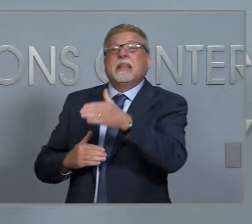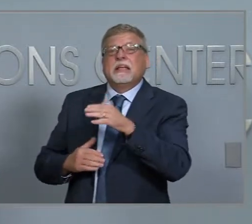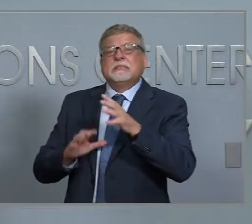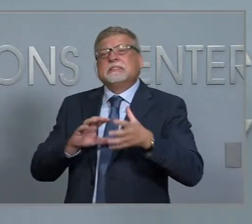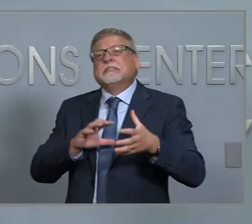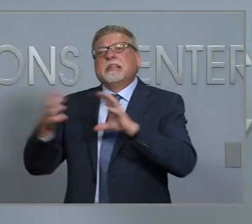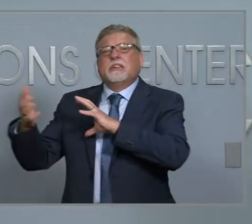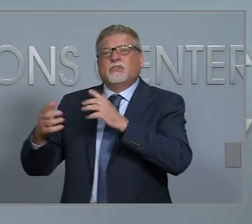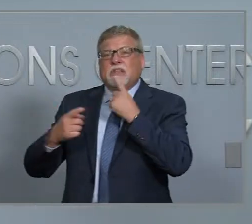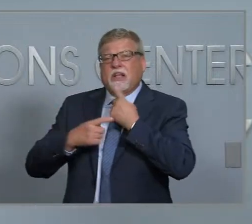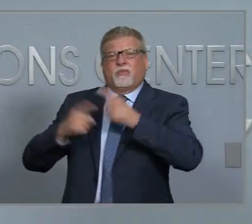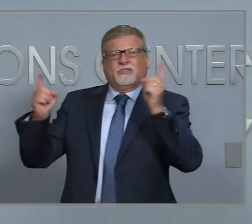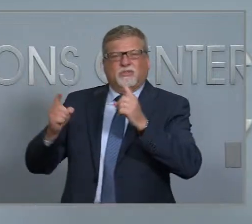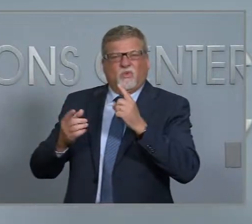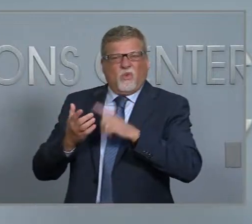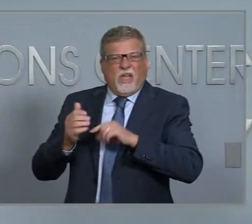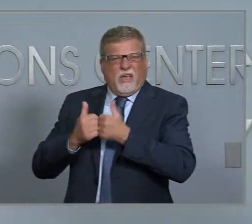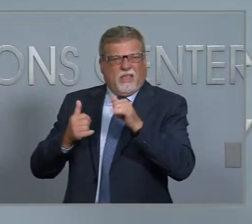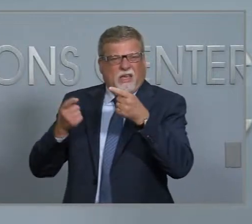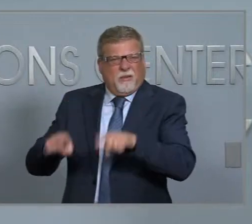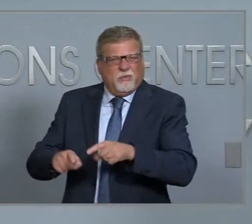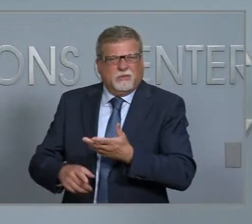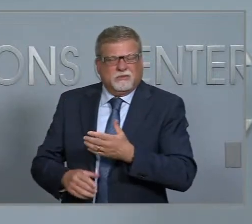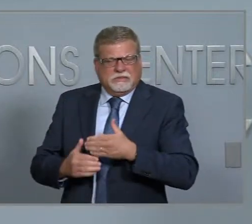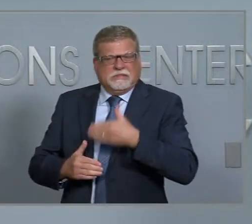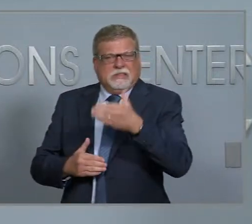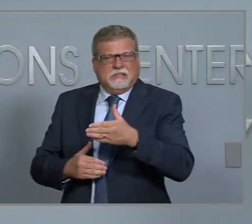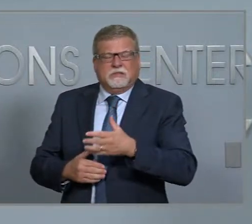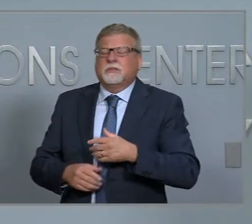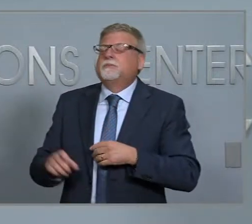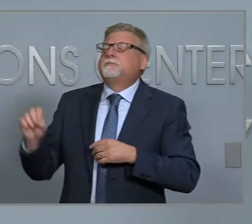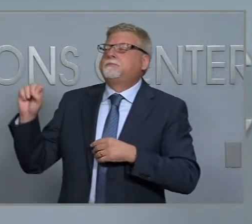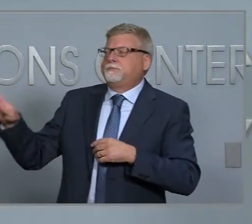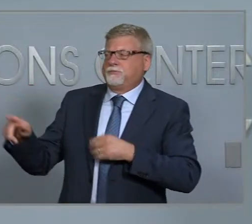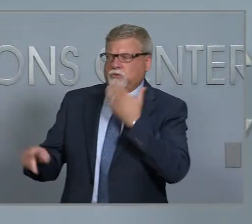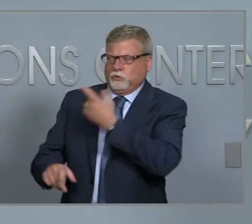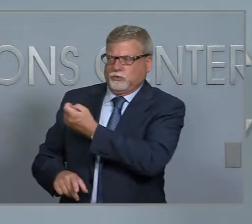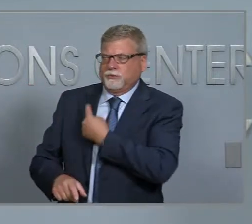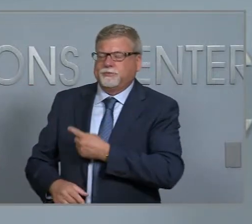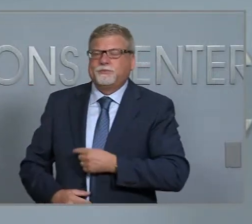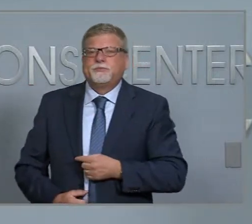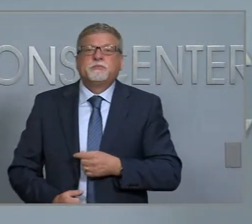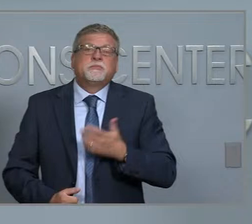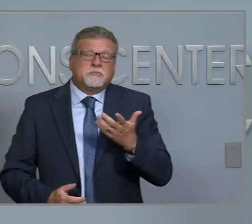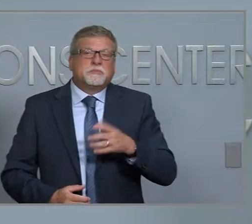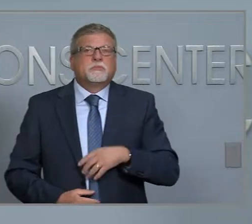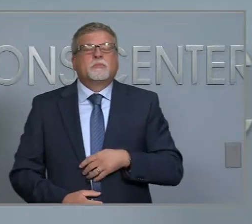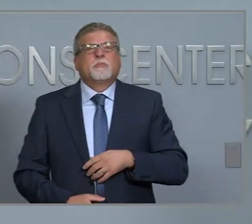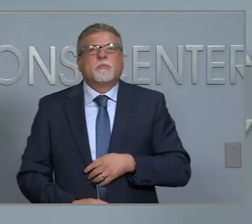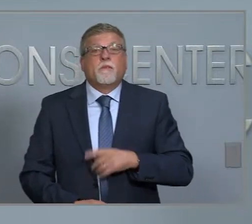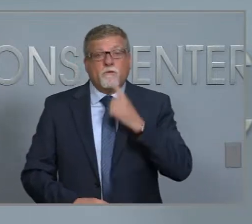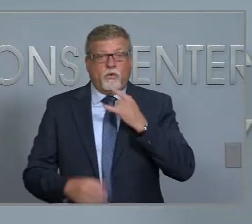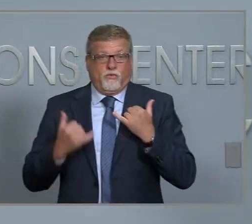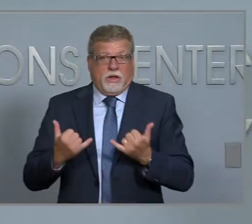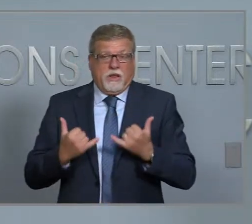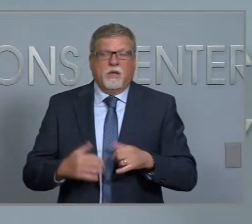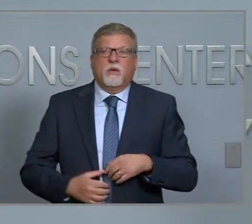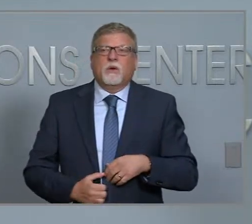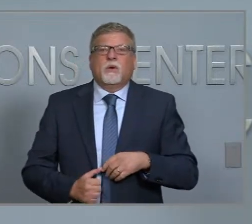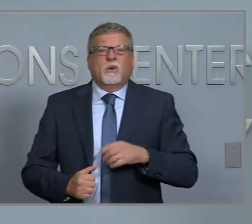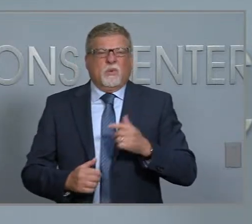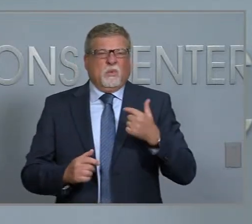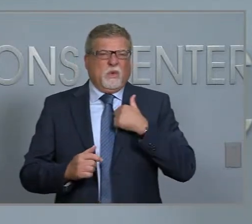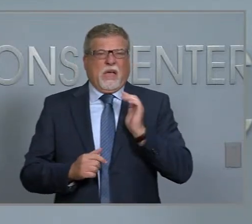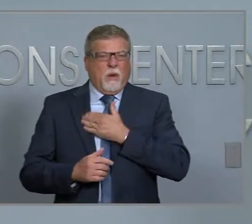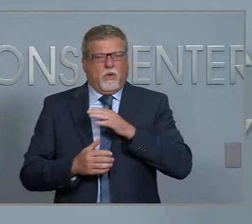formal one? So great question. I think what we're looking at right now is the focus of all the agencies here